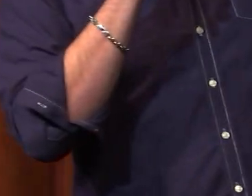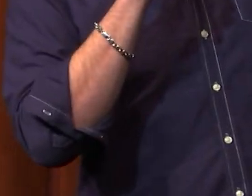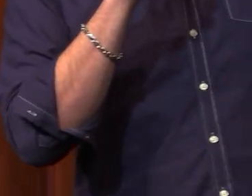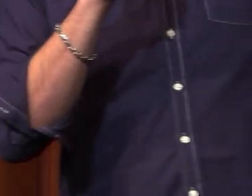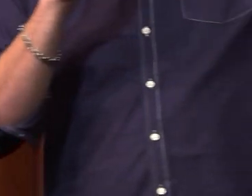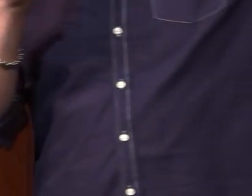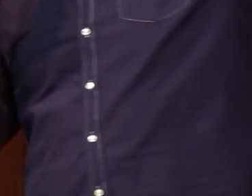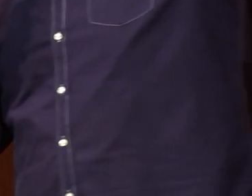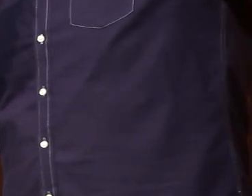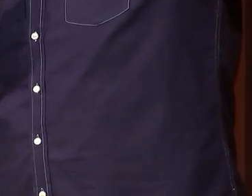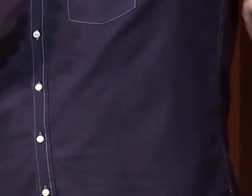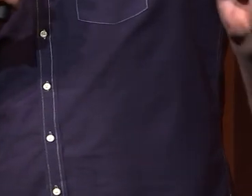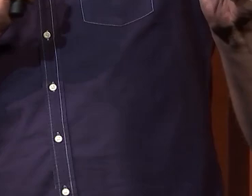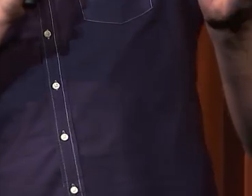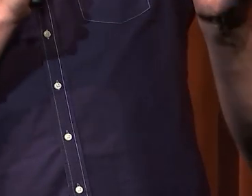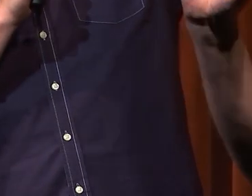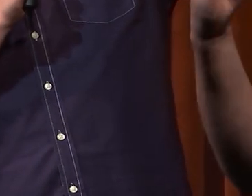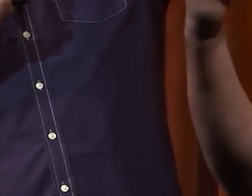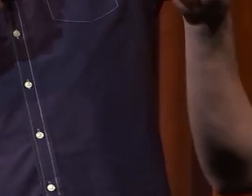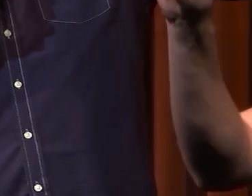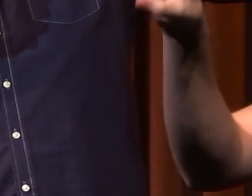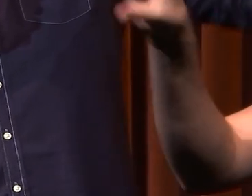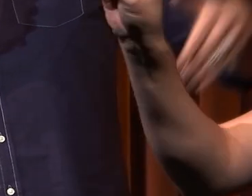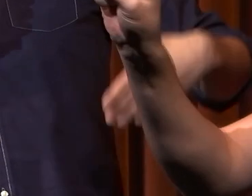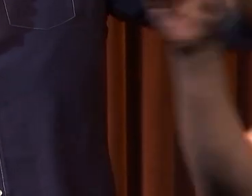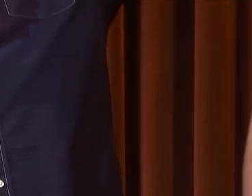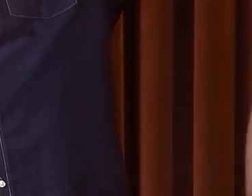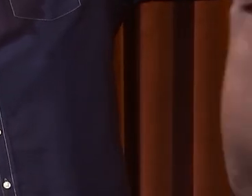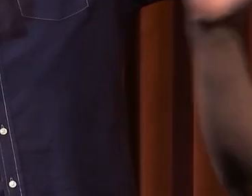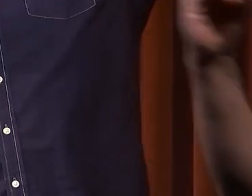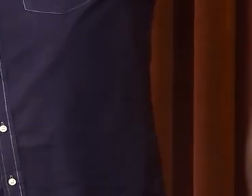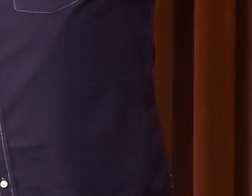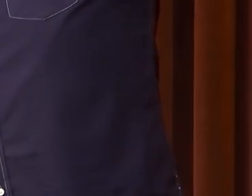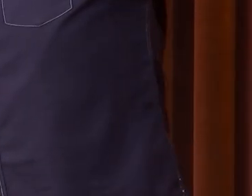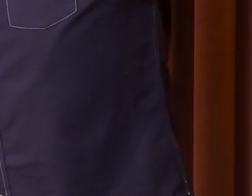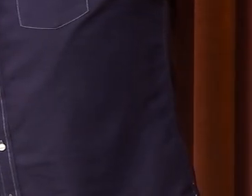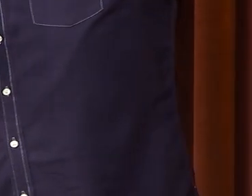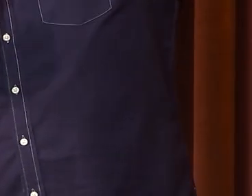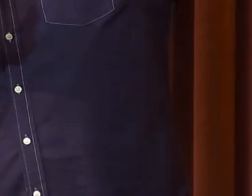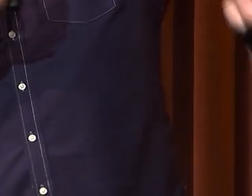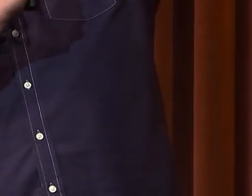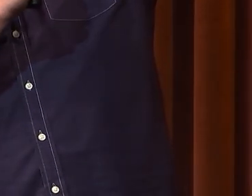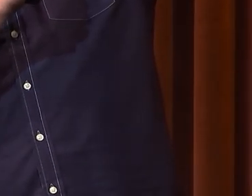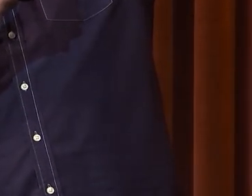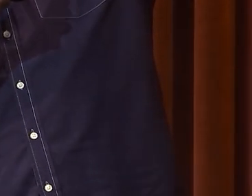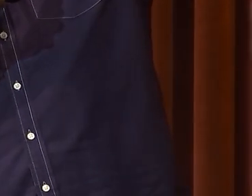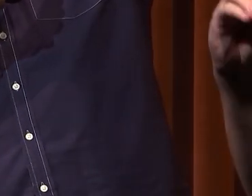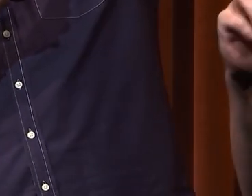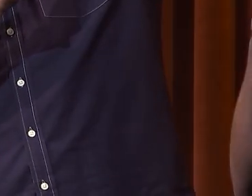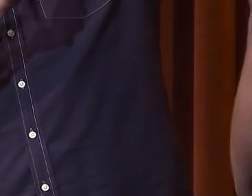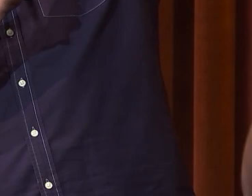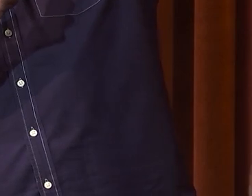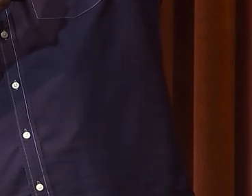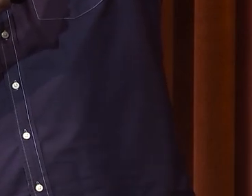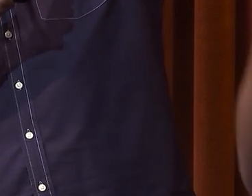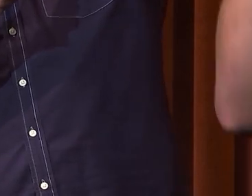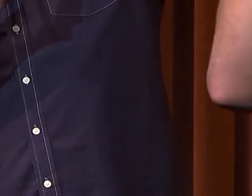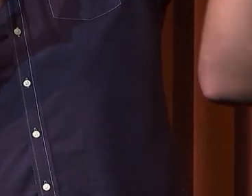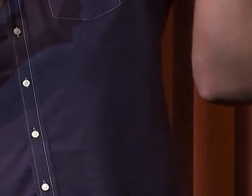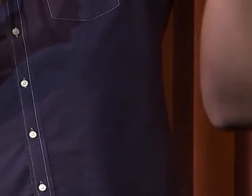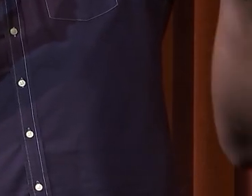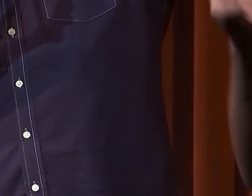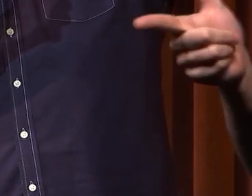longest sponsors ever is Deschutes Brewery. They're local, they're amazing, buy their beer. And then another local whiskey distillery, Bull Run